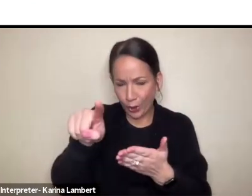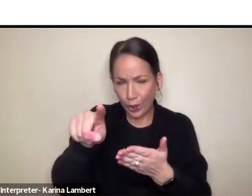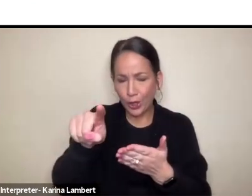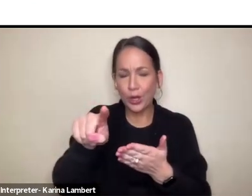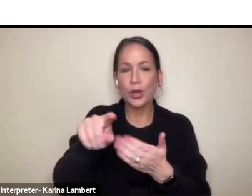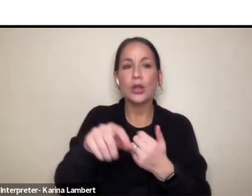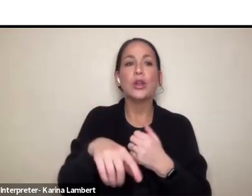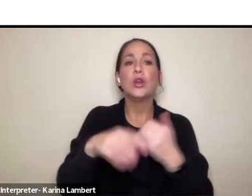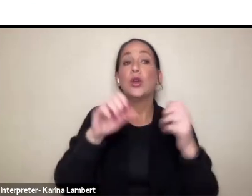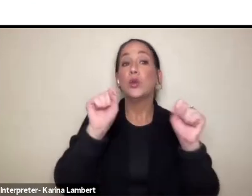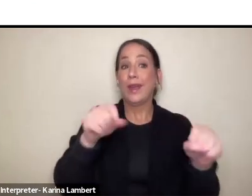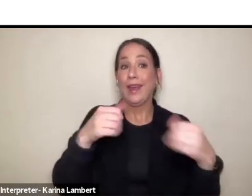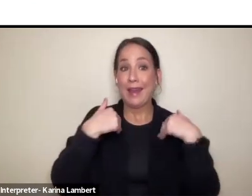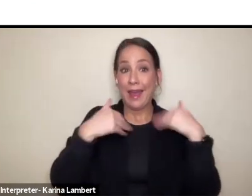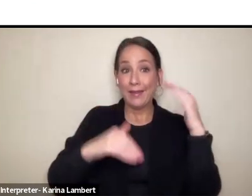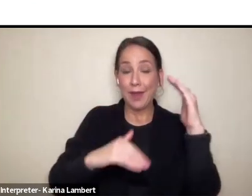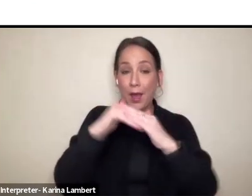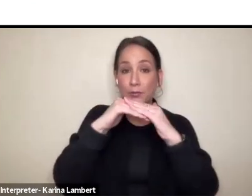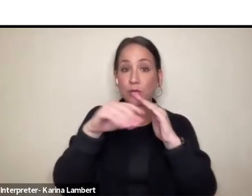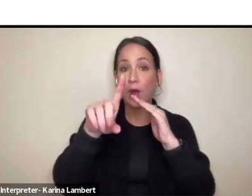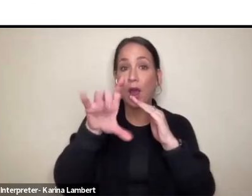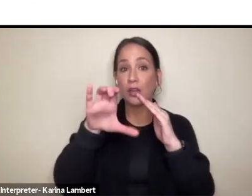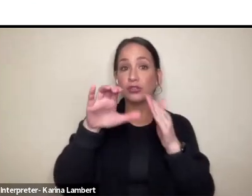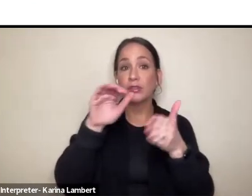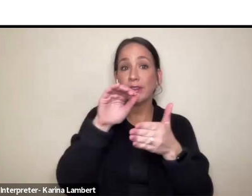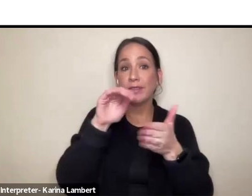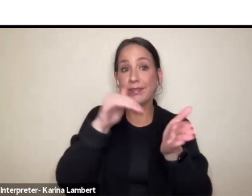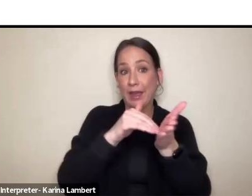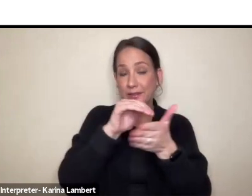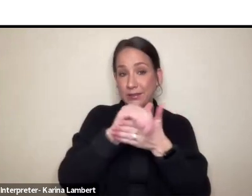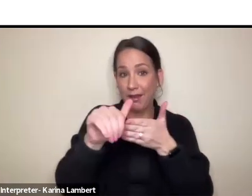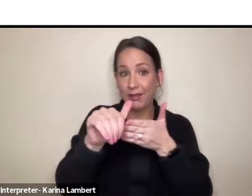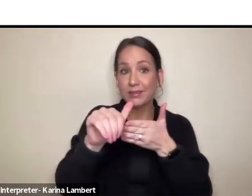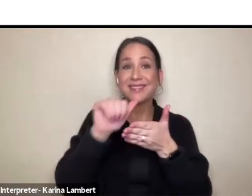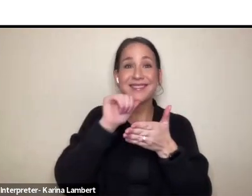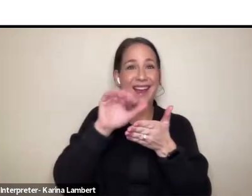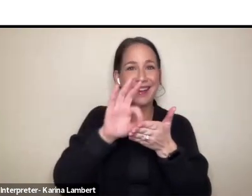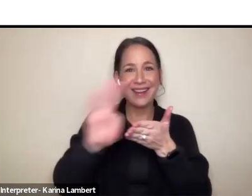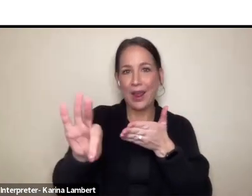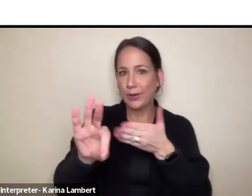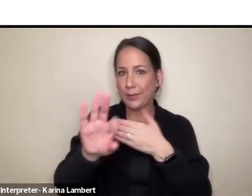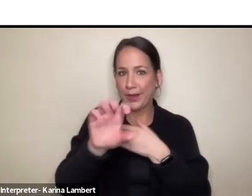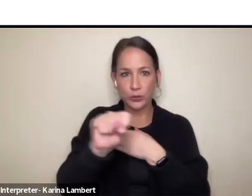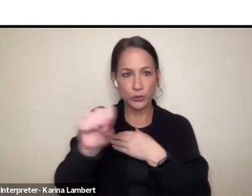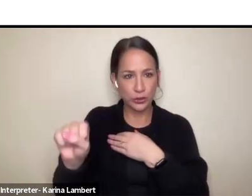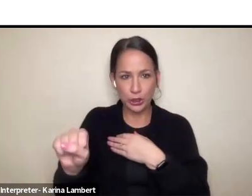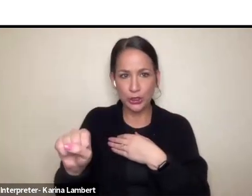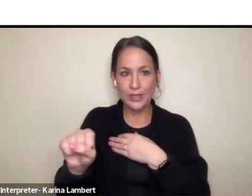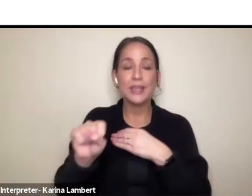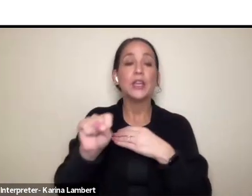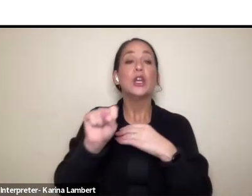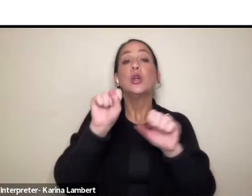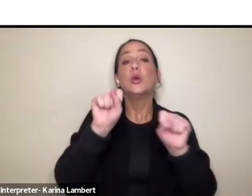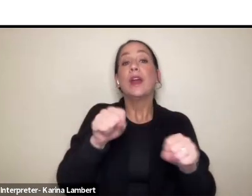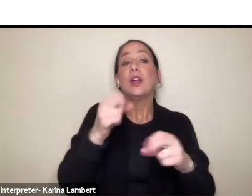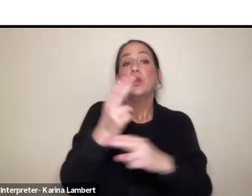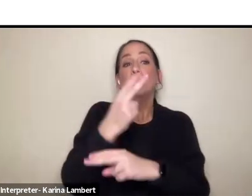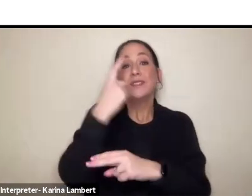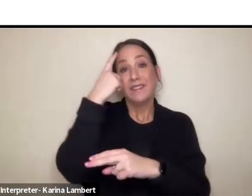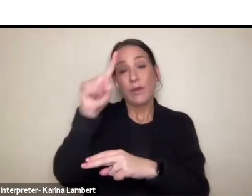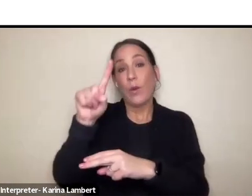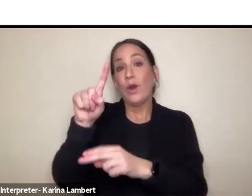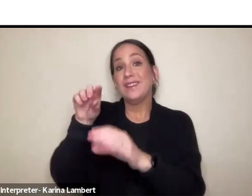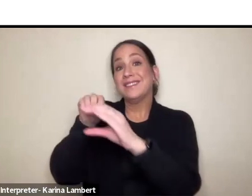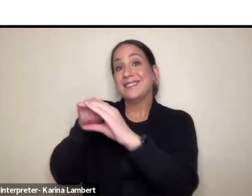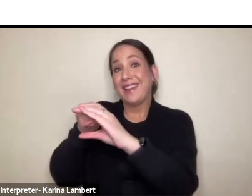to $100,000. It is not counted by Social Security. It can be used for savings and investing, but you